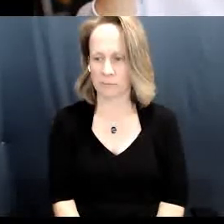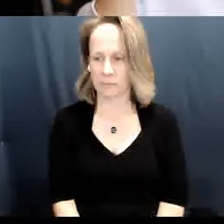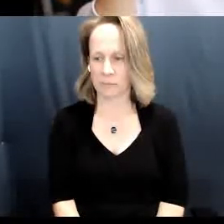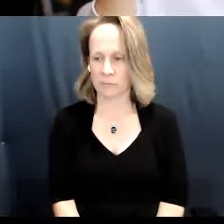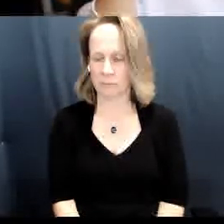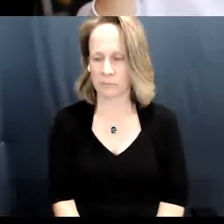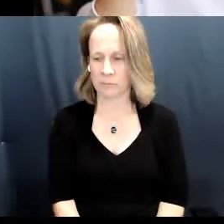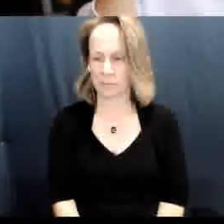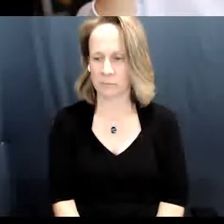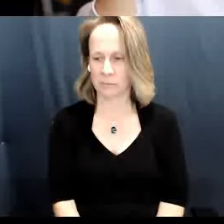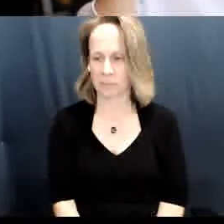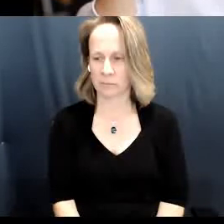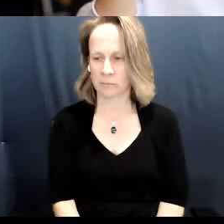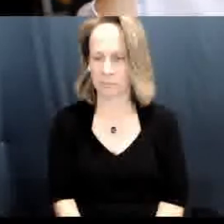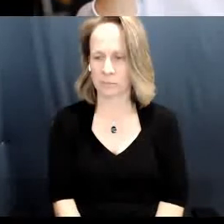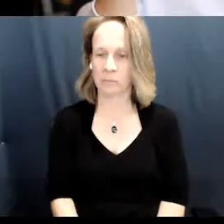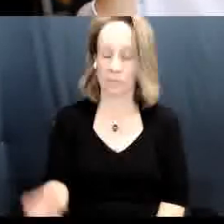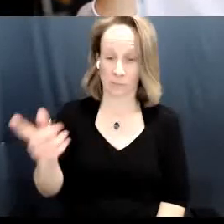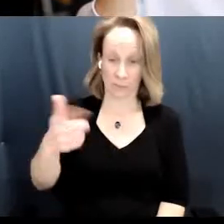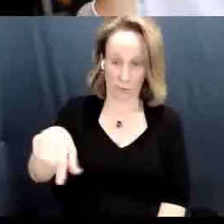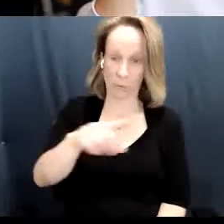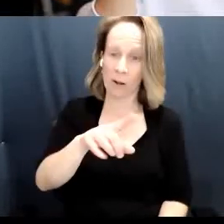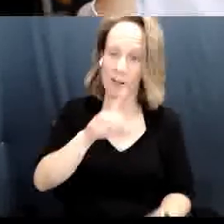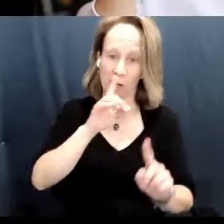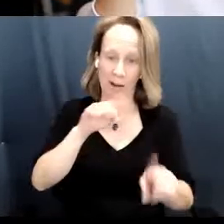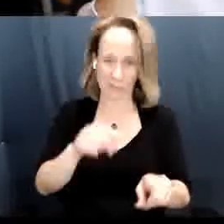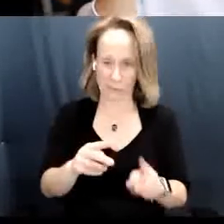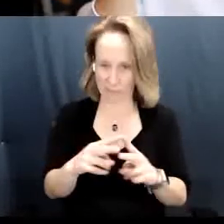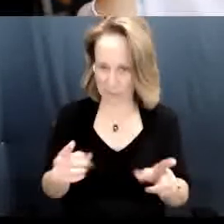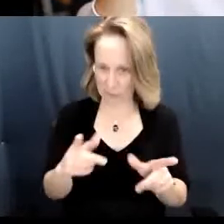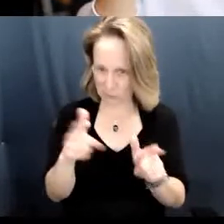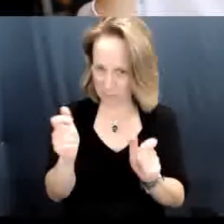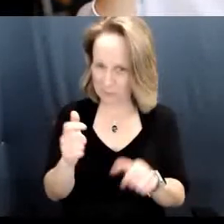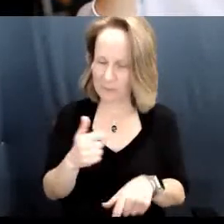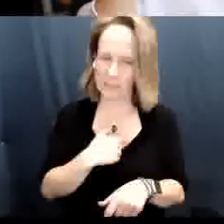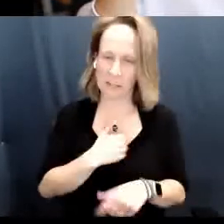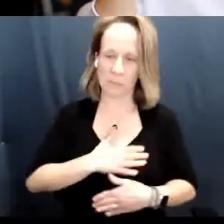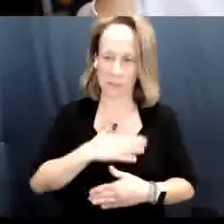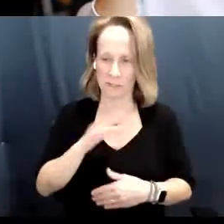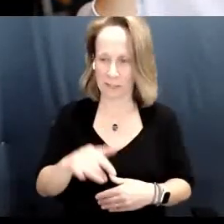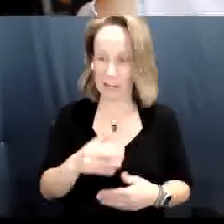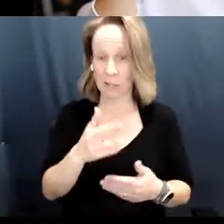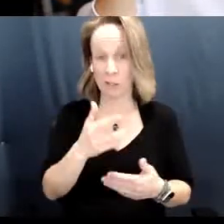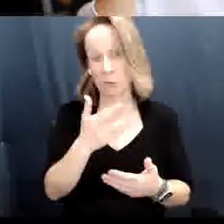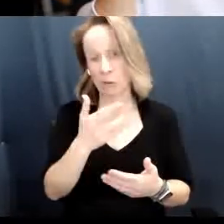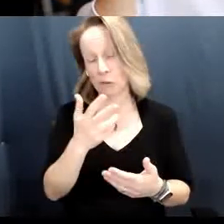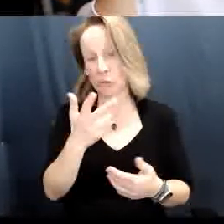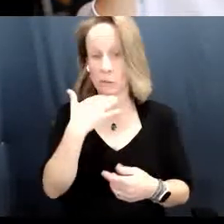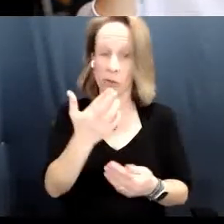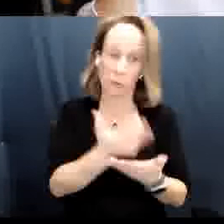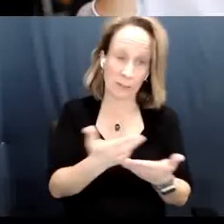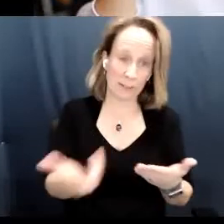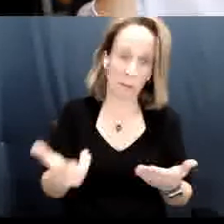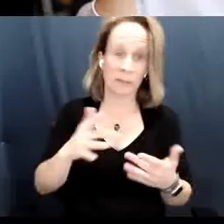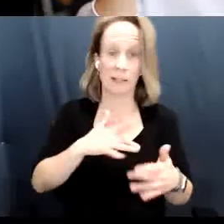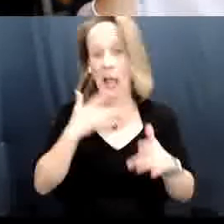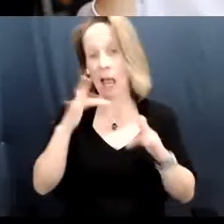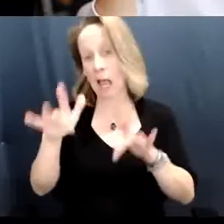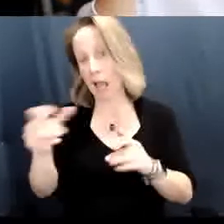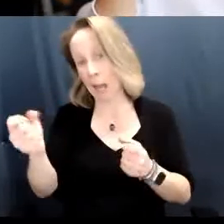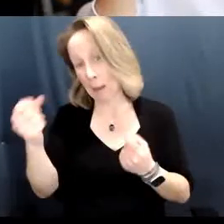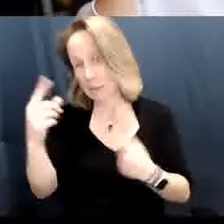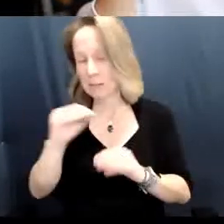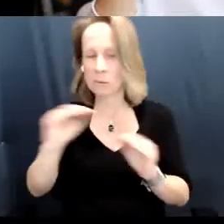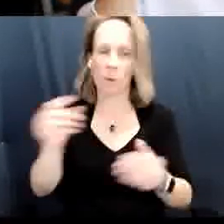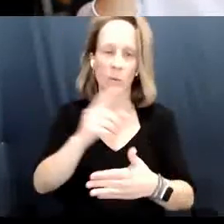Oh, you all are answering very quickly. I appreciate it. Okay. Resourceful, empathy, no judgment, knowing other resources for